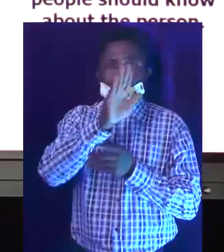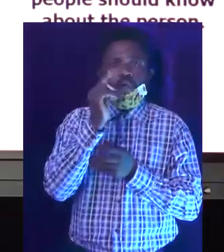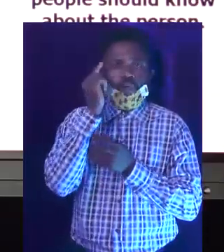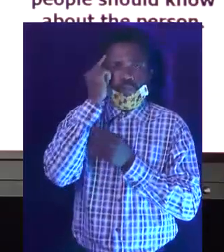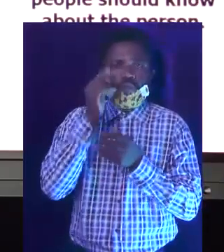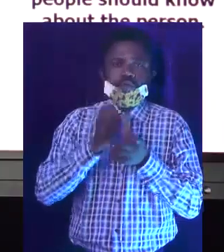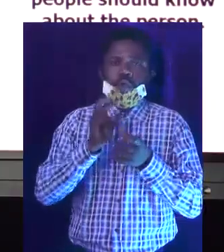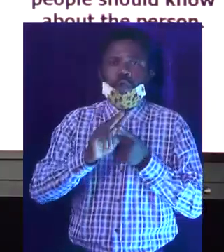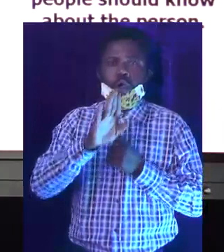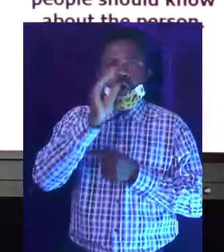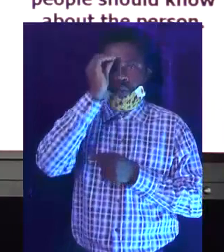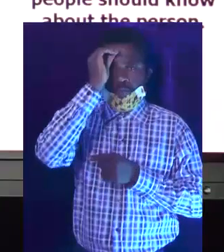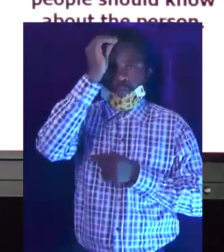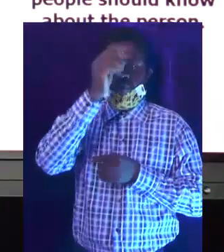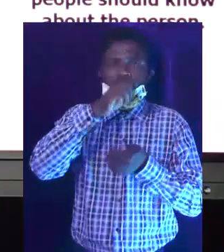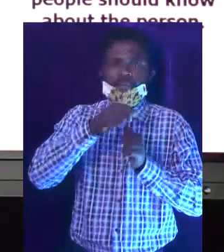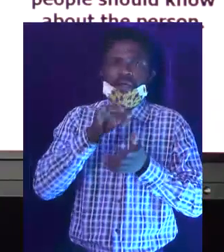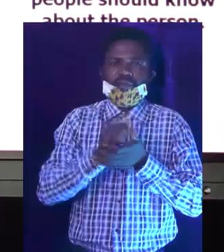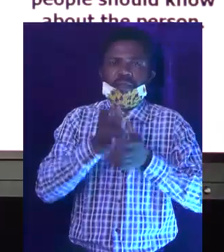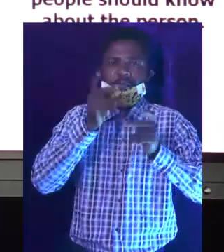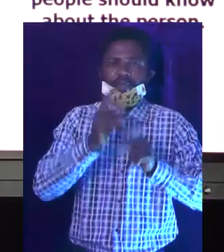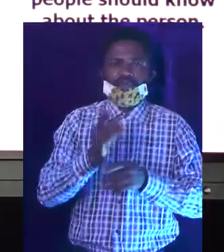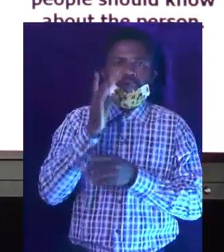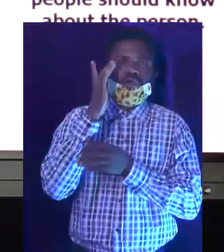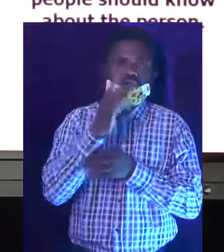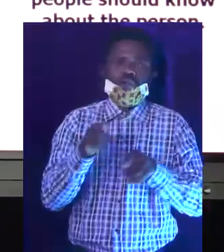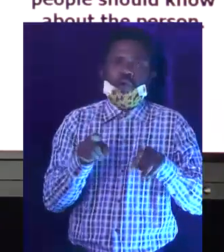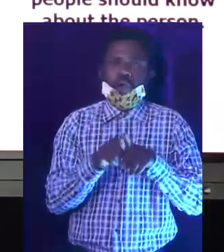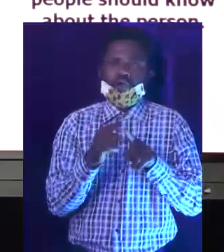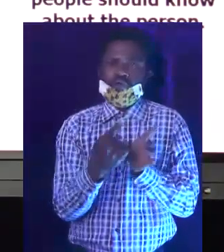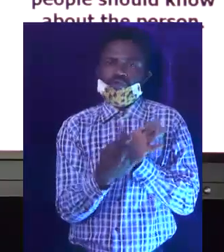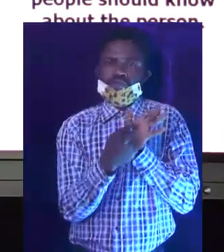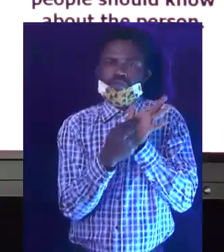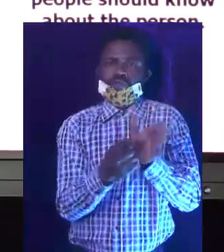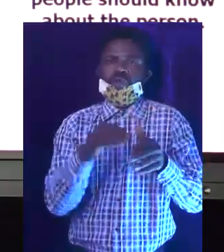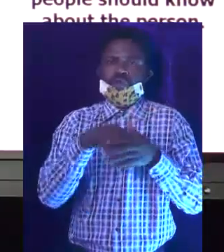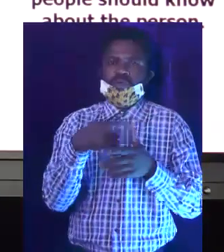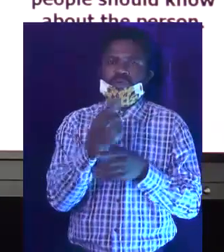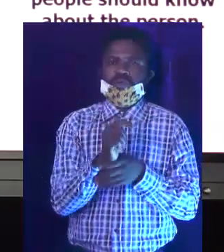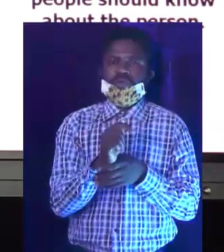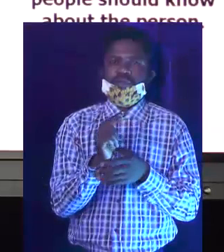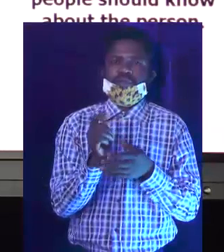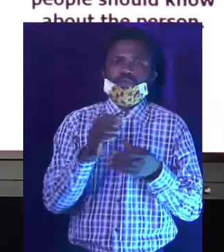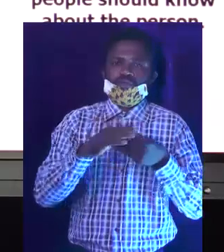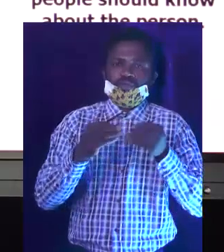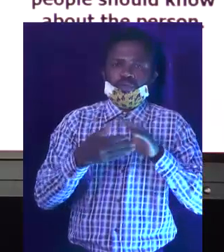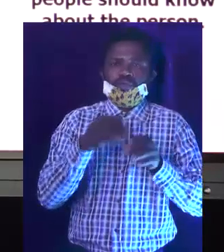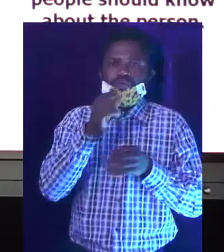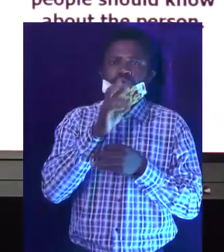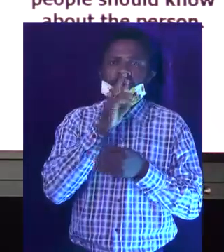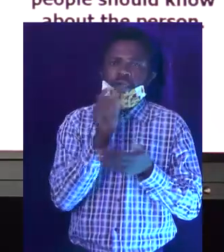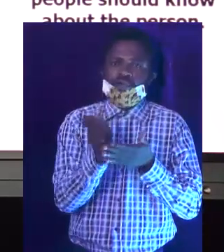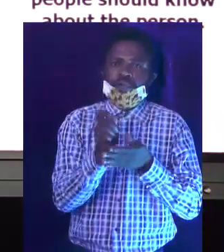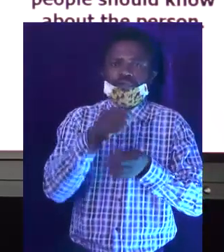your thoughts or your opinion about that person should also reflect in the biography you are